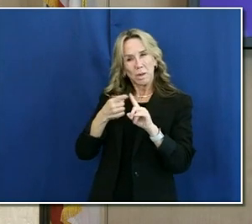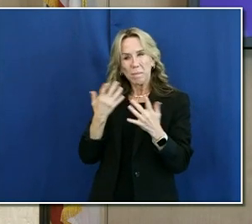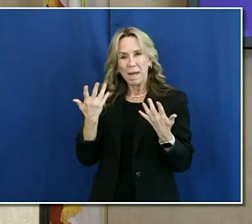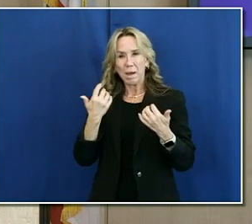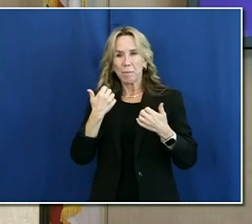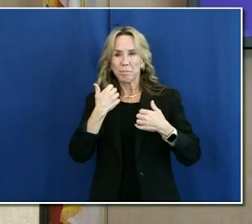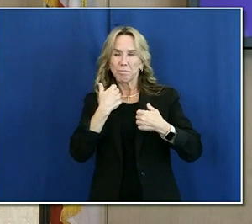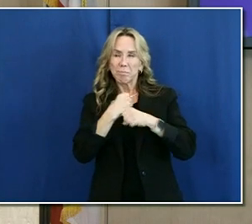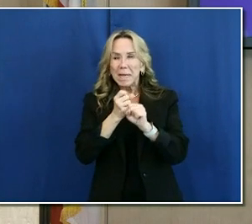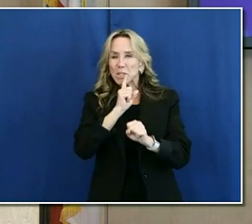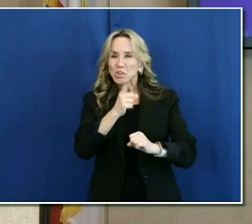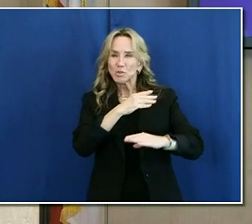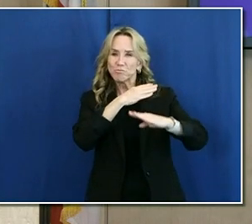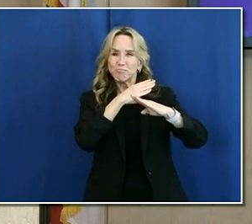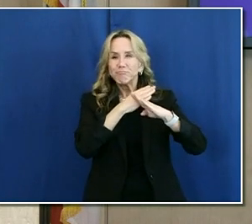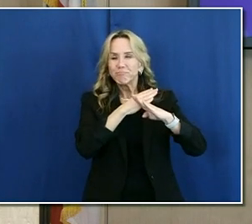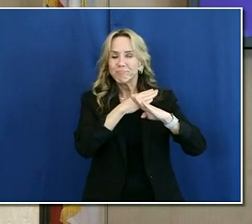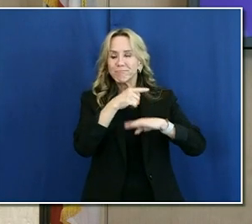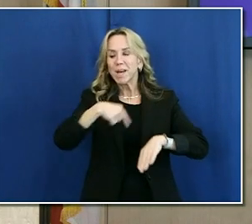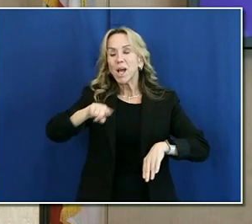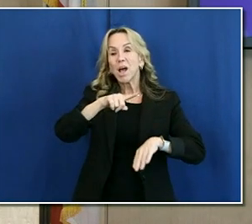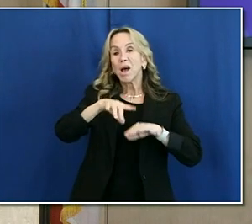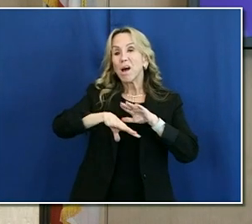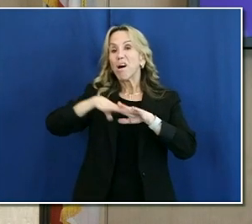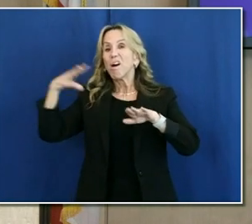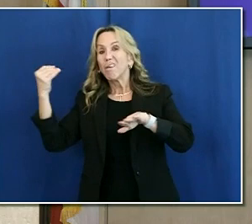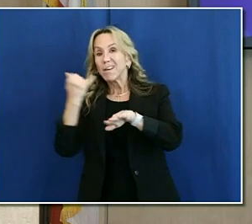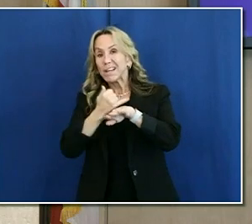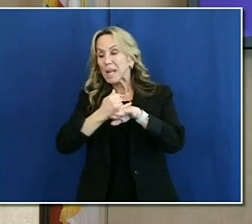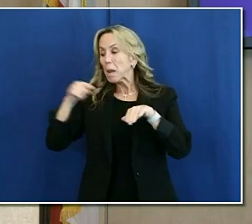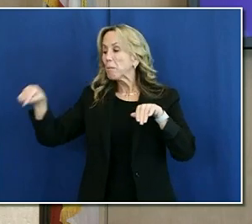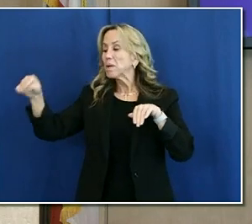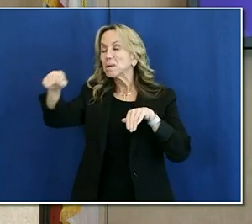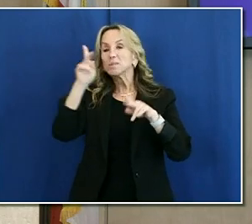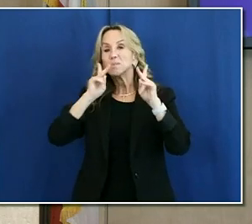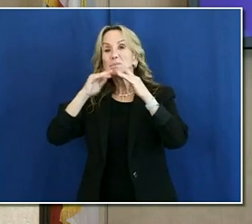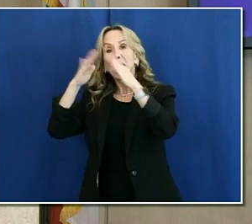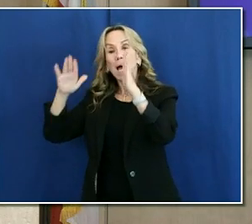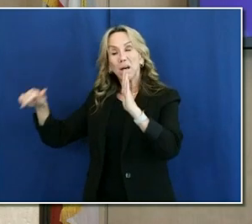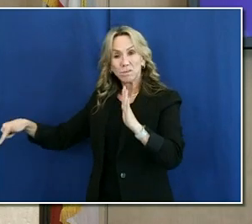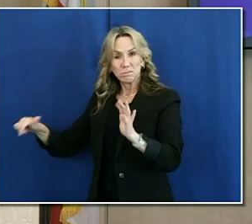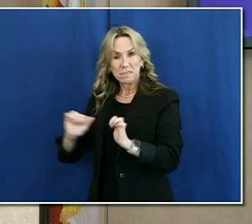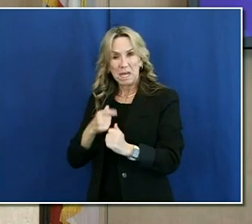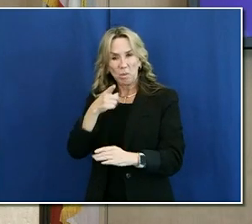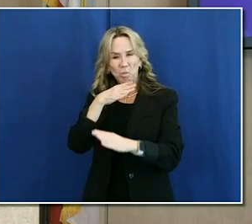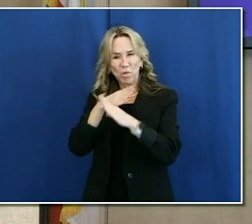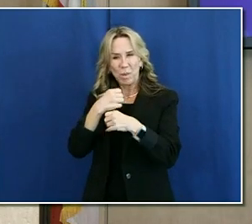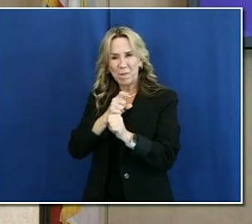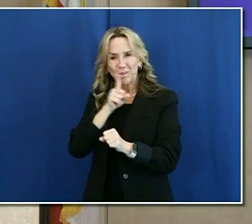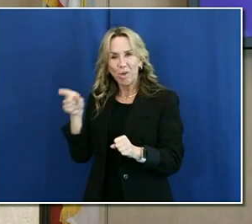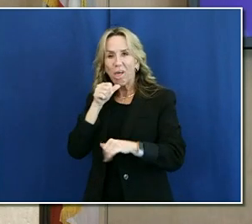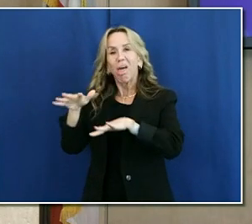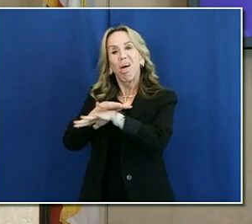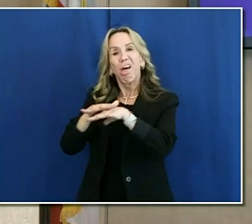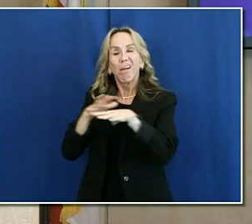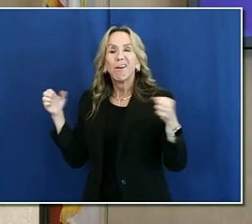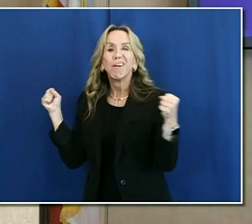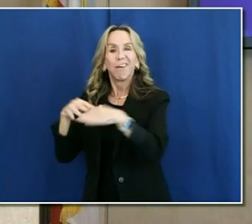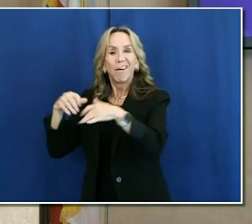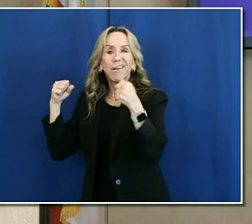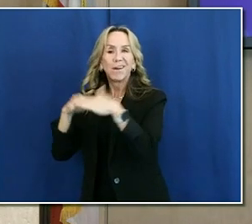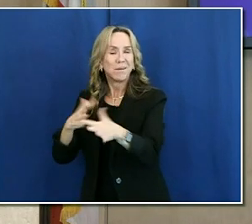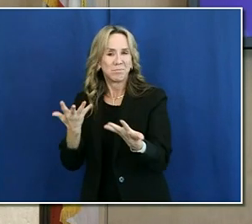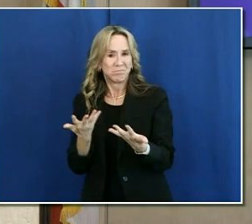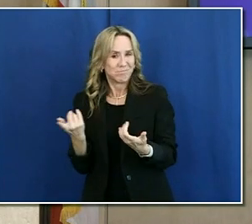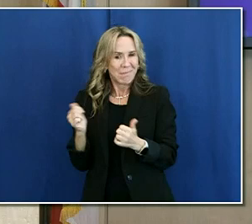gatherings at, off-campus housing? Is that something that security can get involved in, or What are you doing to make sure that the students aren't